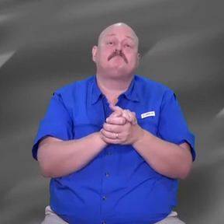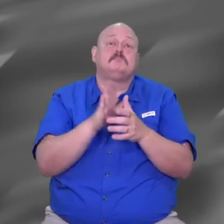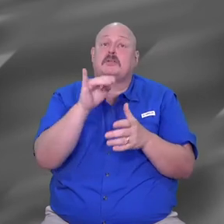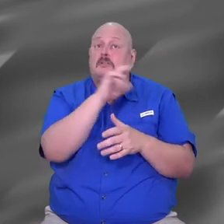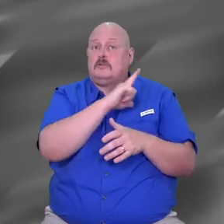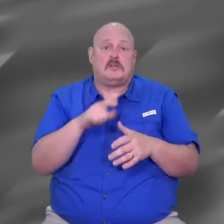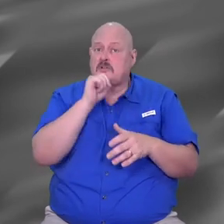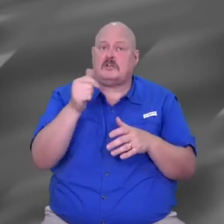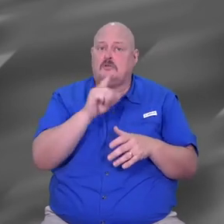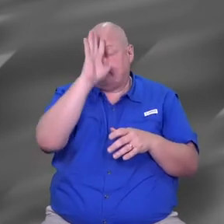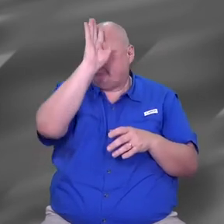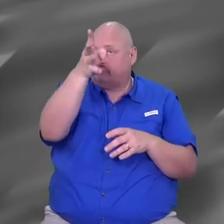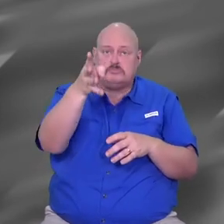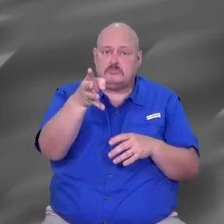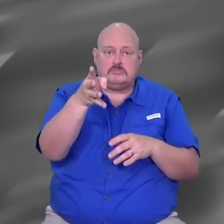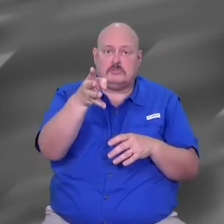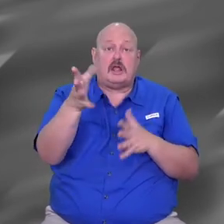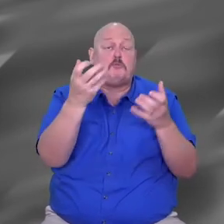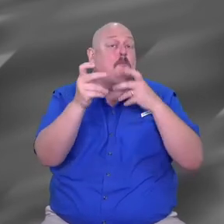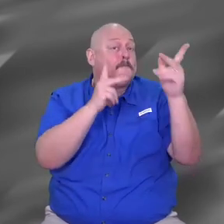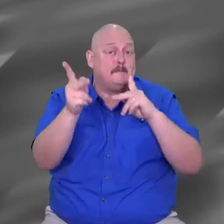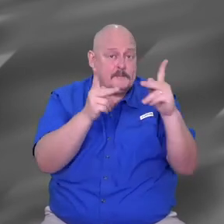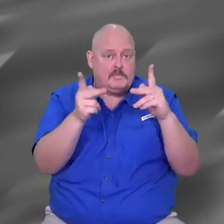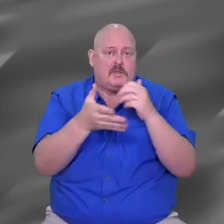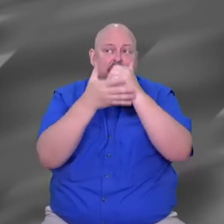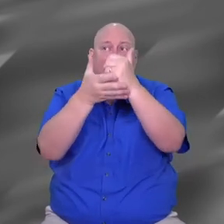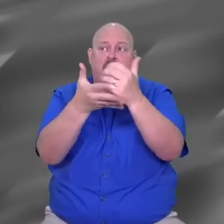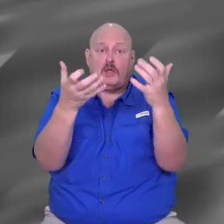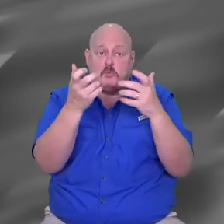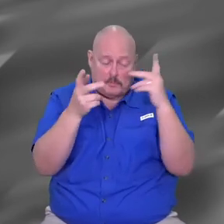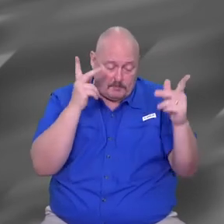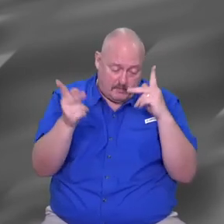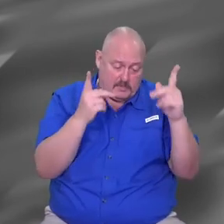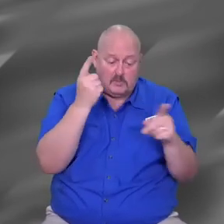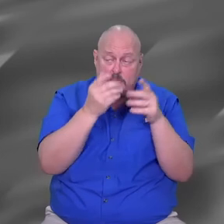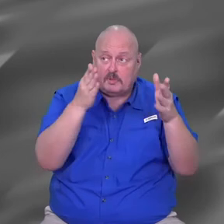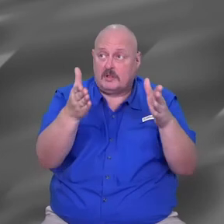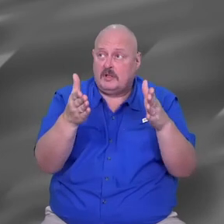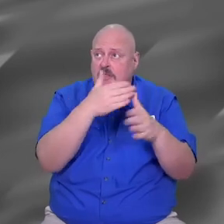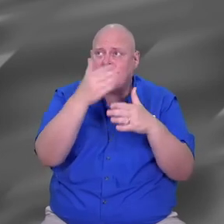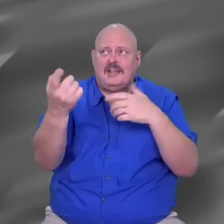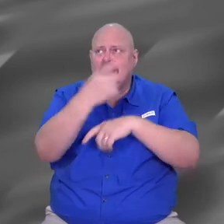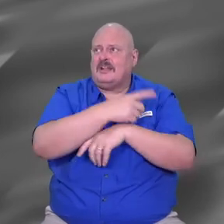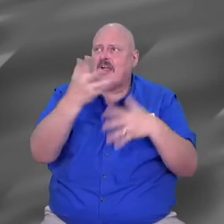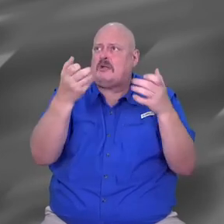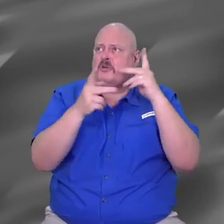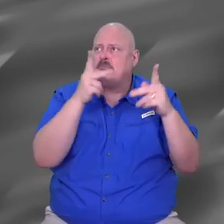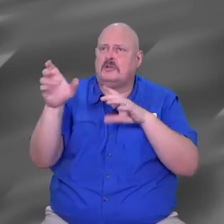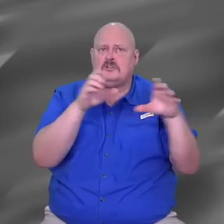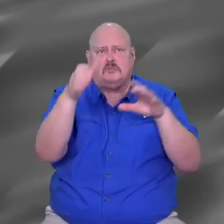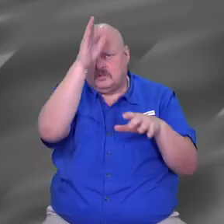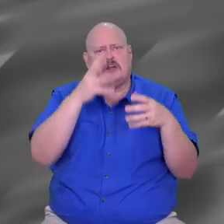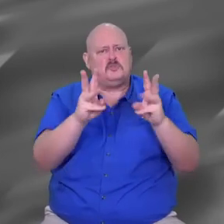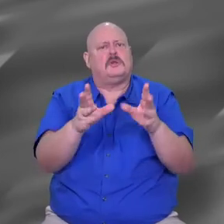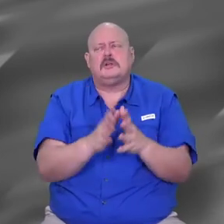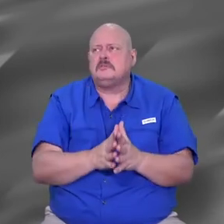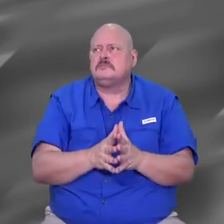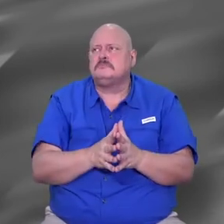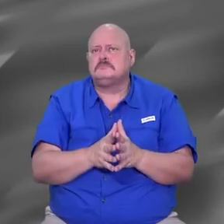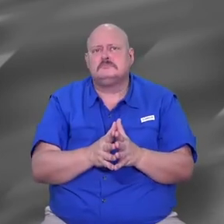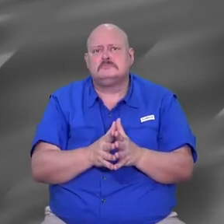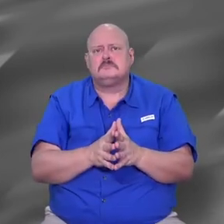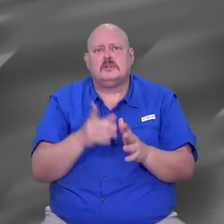to pontificate. I want people to be helped. I want people on the right path. And at the end of the day, I just want people to do it God's way,